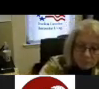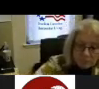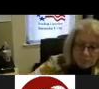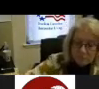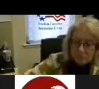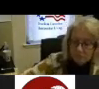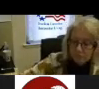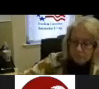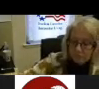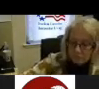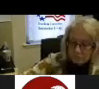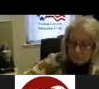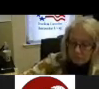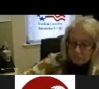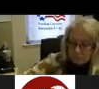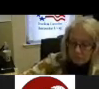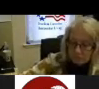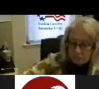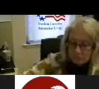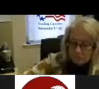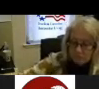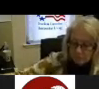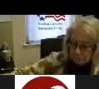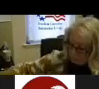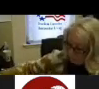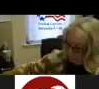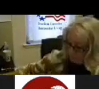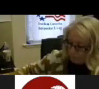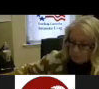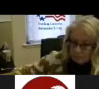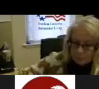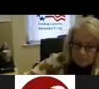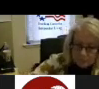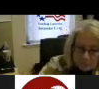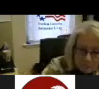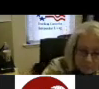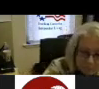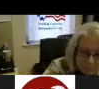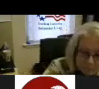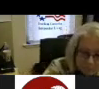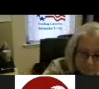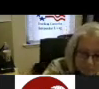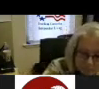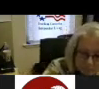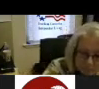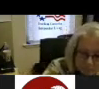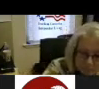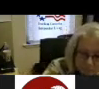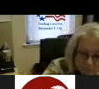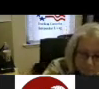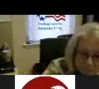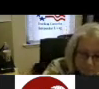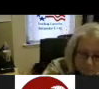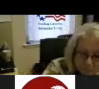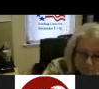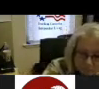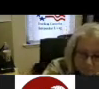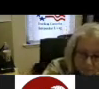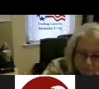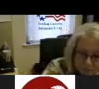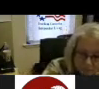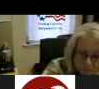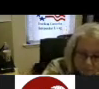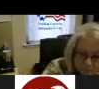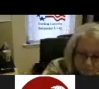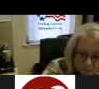the identified close contacts also said that they had the app. So what happens is if